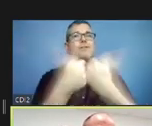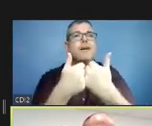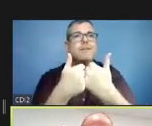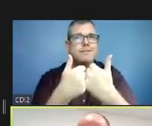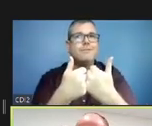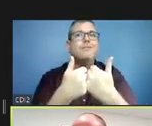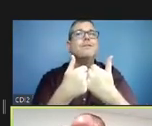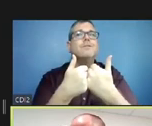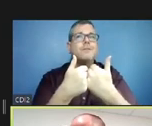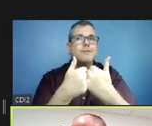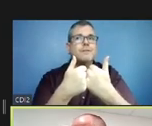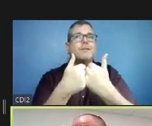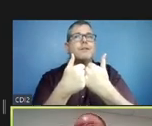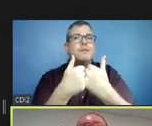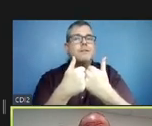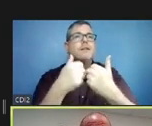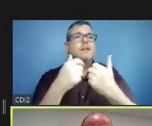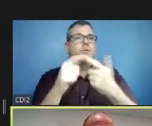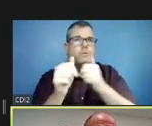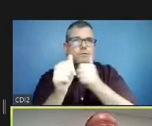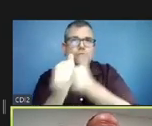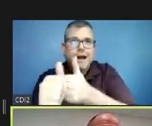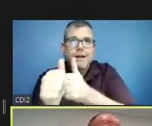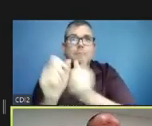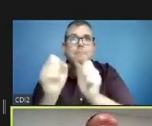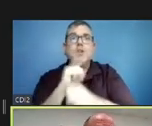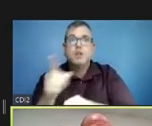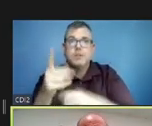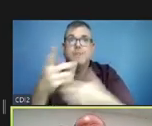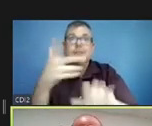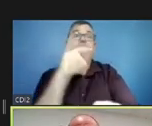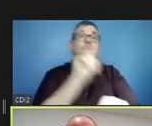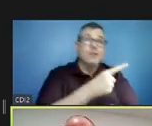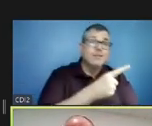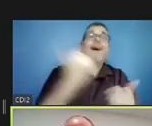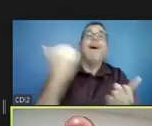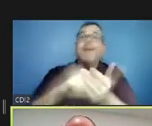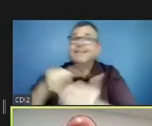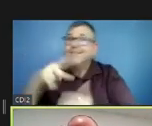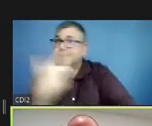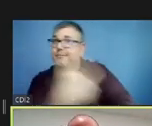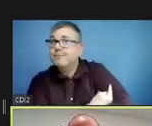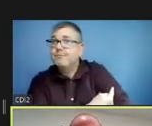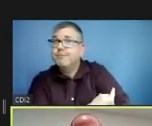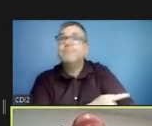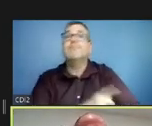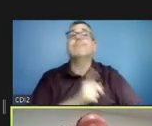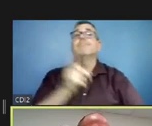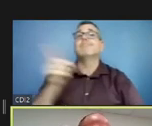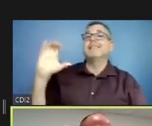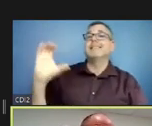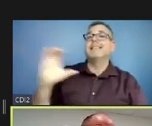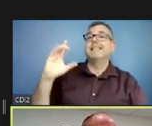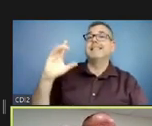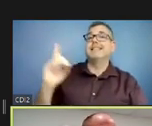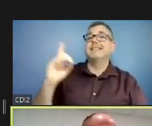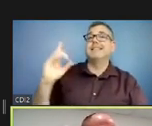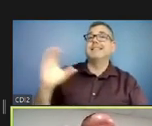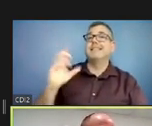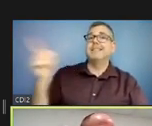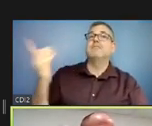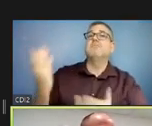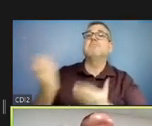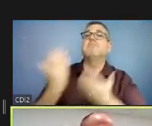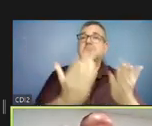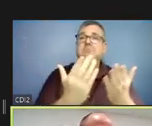CDC did provide some recent recommendations that you can extend out that second dose up to about 6 weeks or